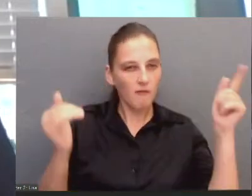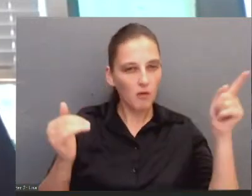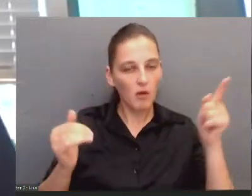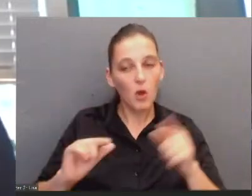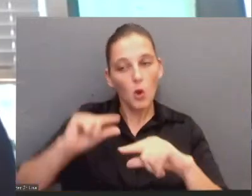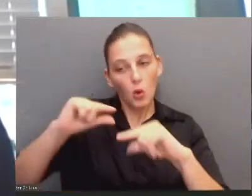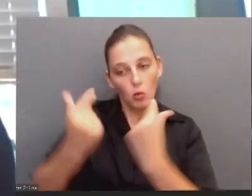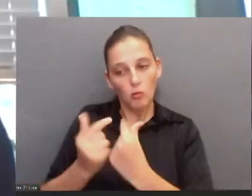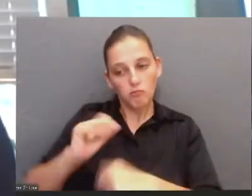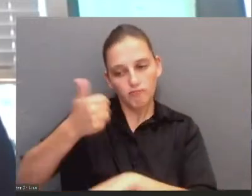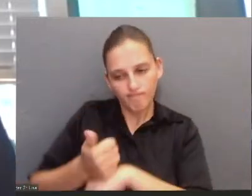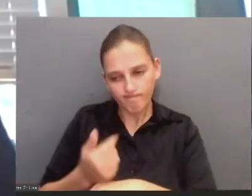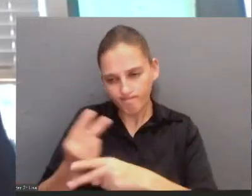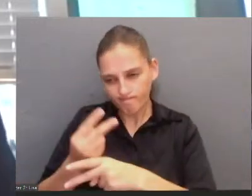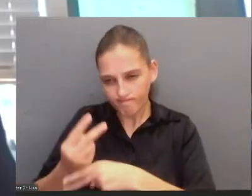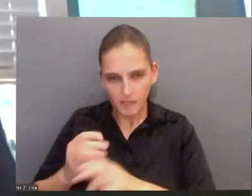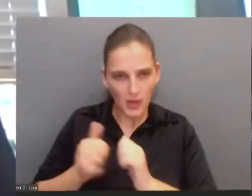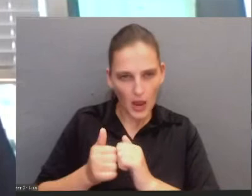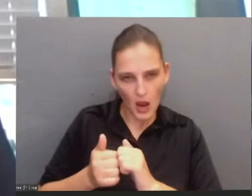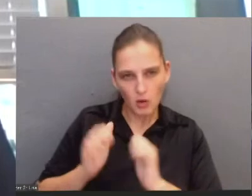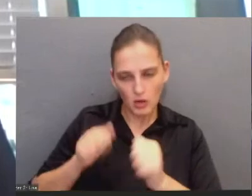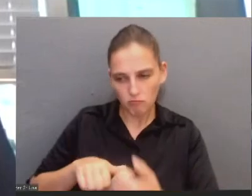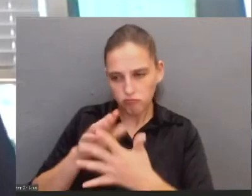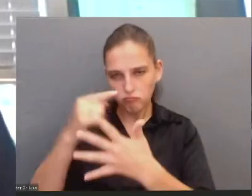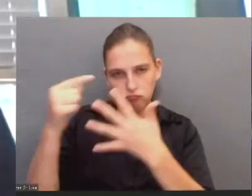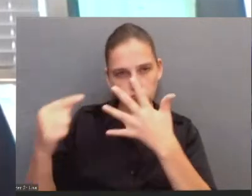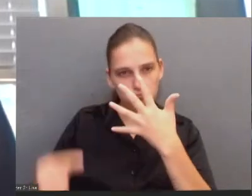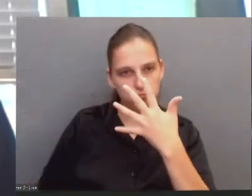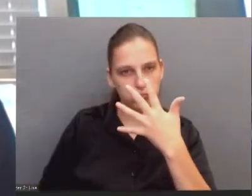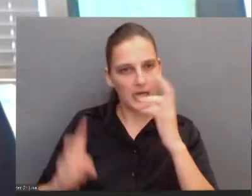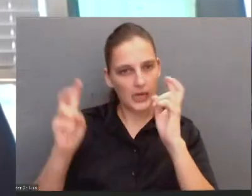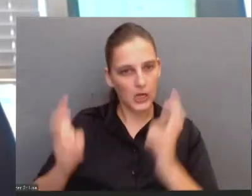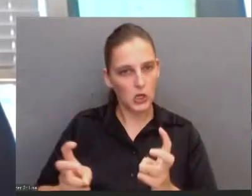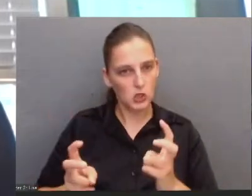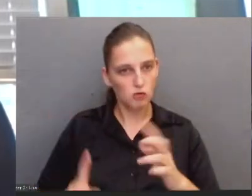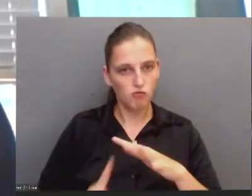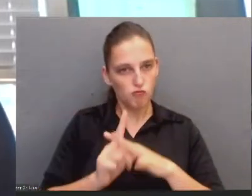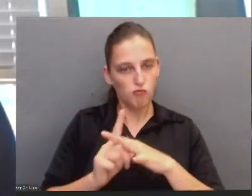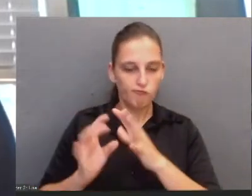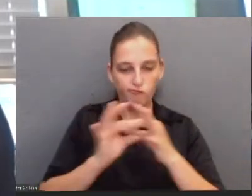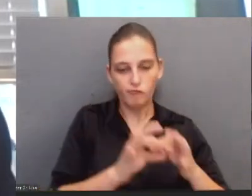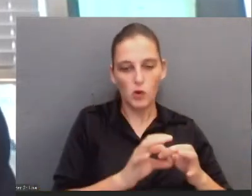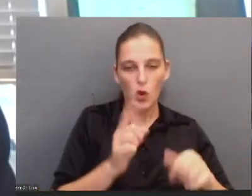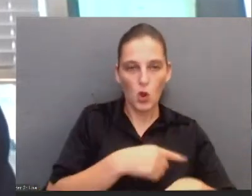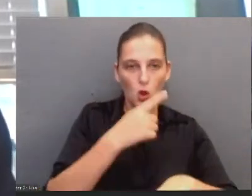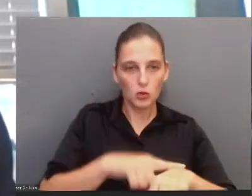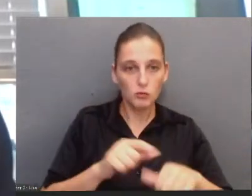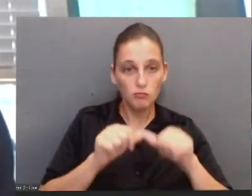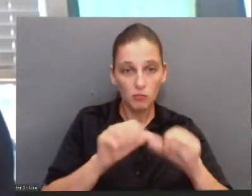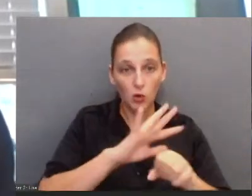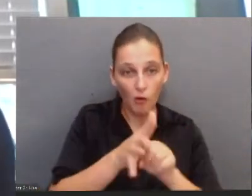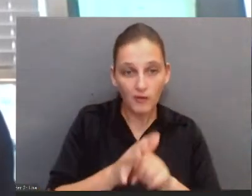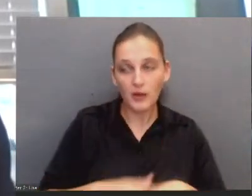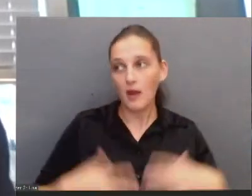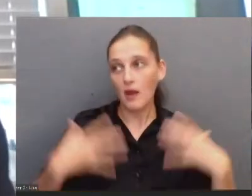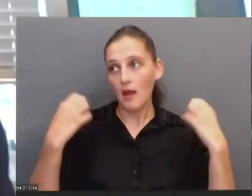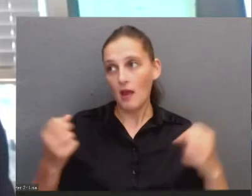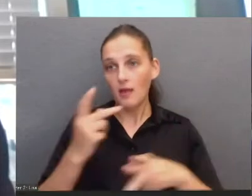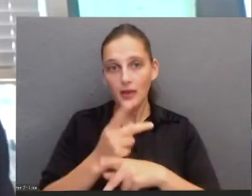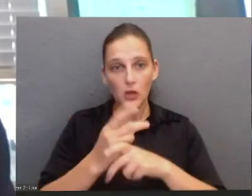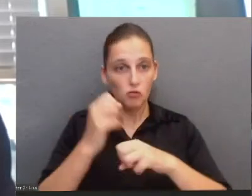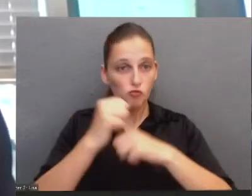to address the myriad of issues that long COVID presents. There's healthcare infrastructure, equitable access to care,